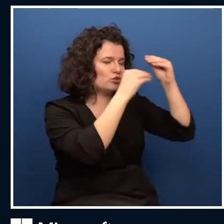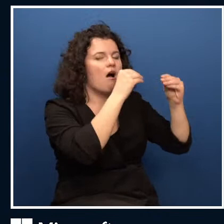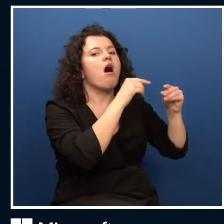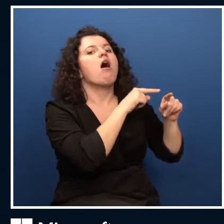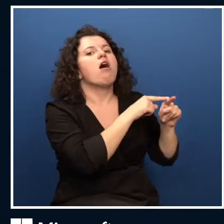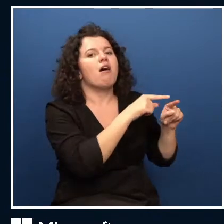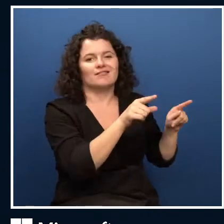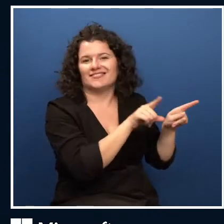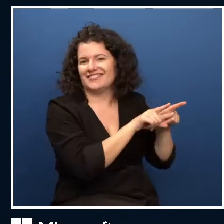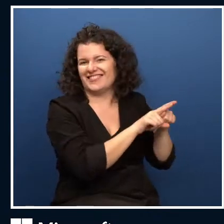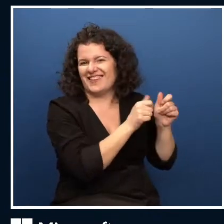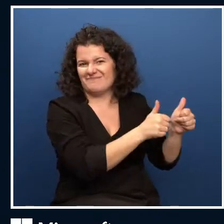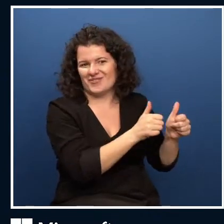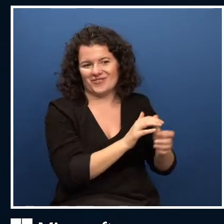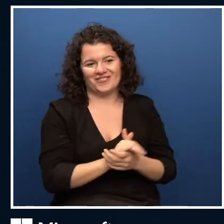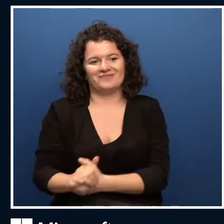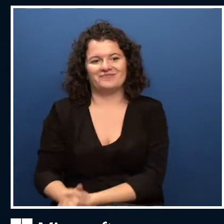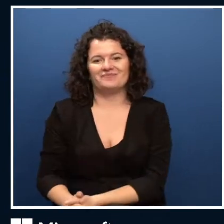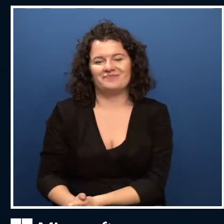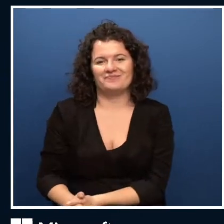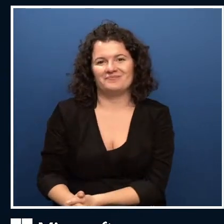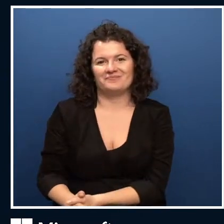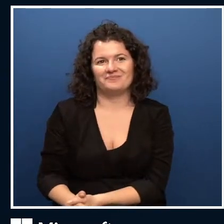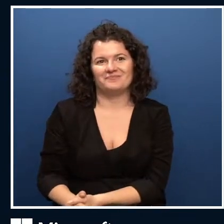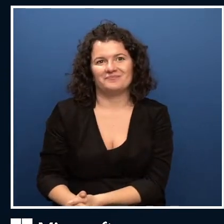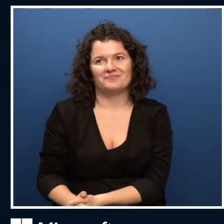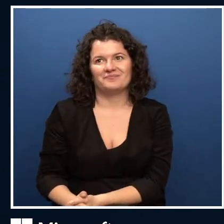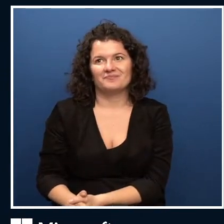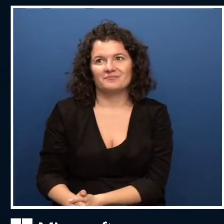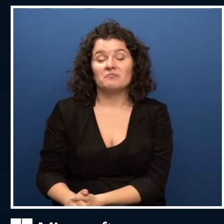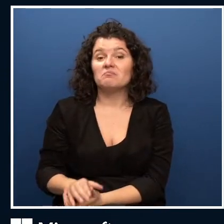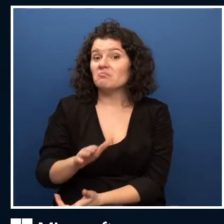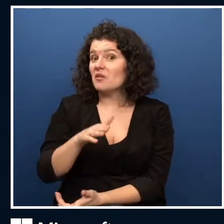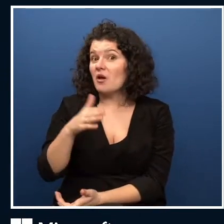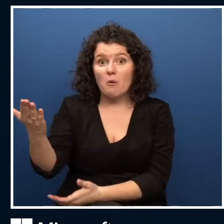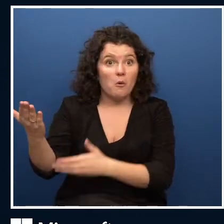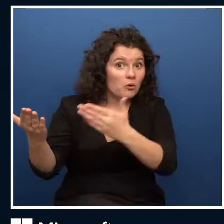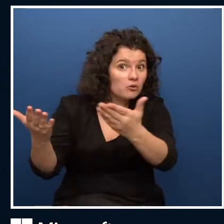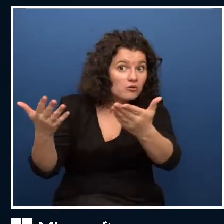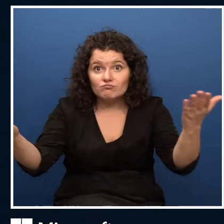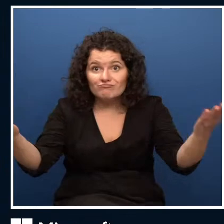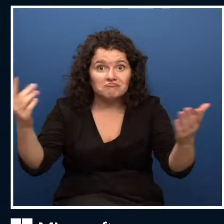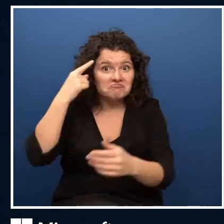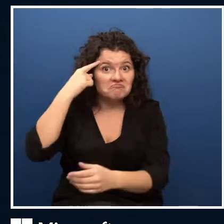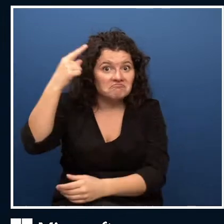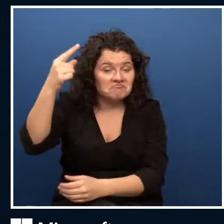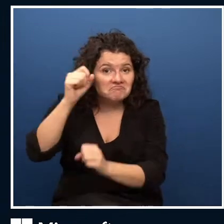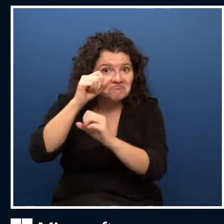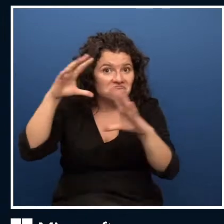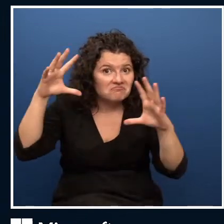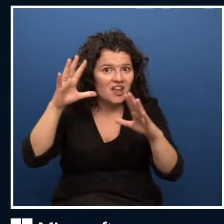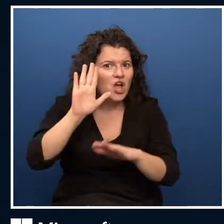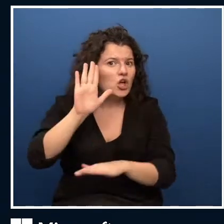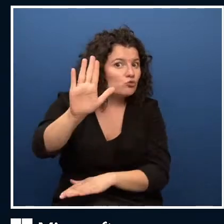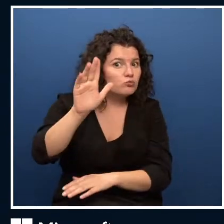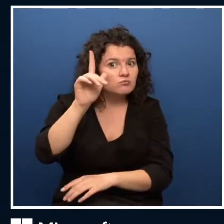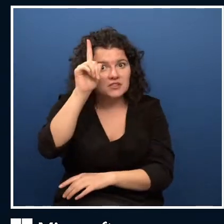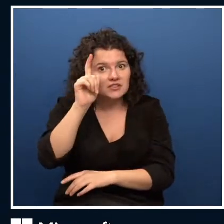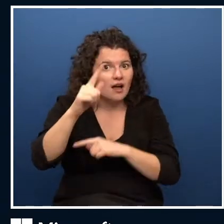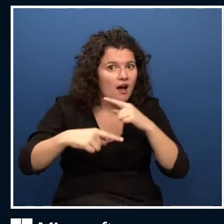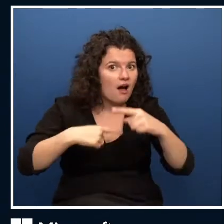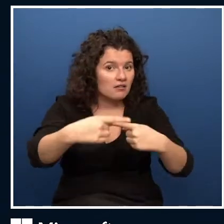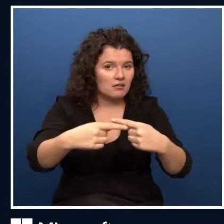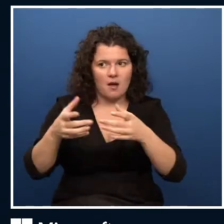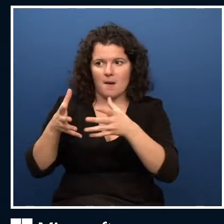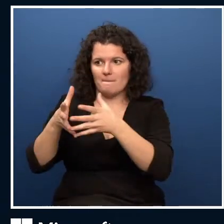pretty neat. Cool. Anyone else have thoughts they'd like to jump in with about their experiences, maybe with bigger companies versus smaller